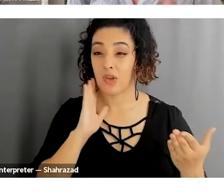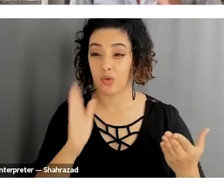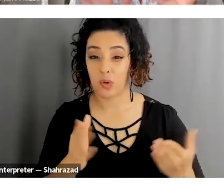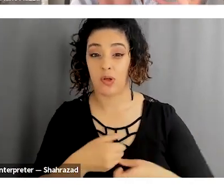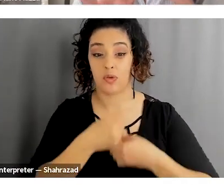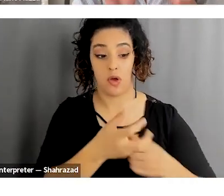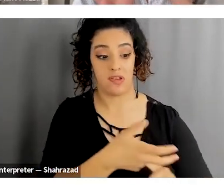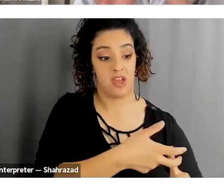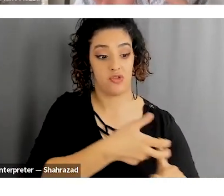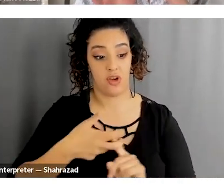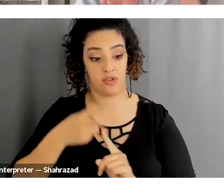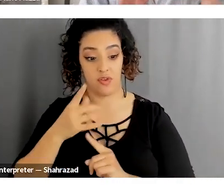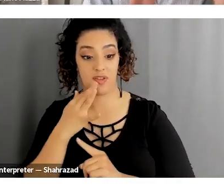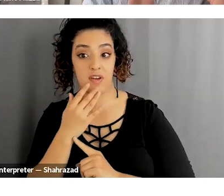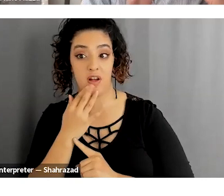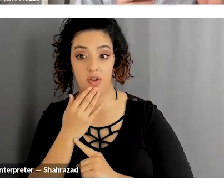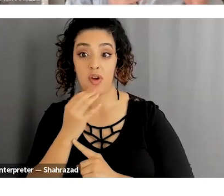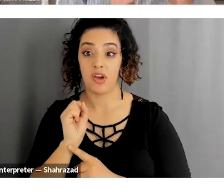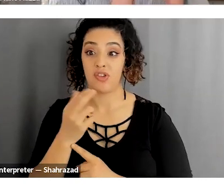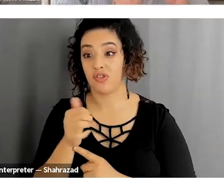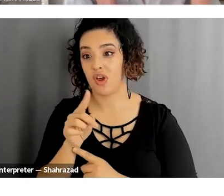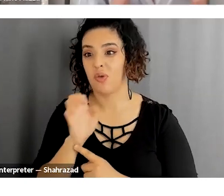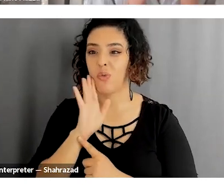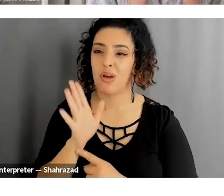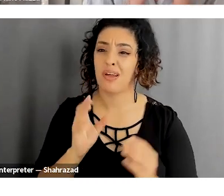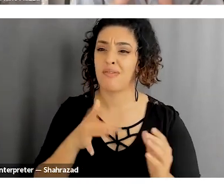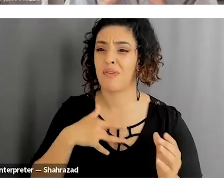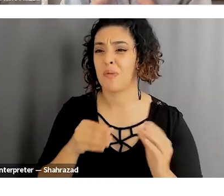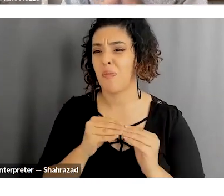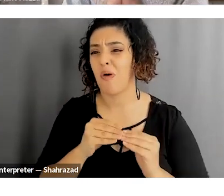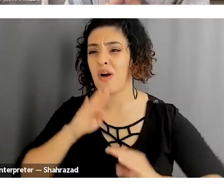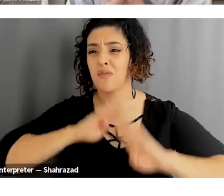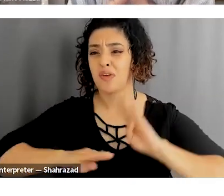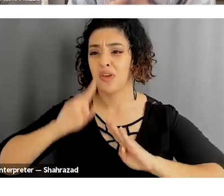color, which can kind of be a little bit frustrating for the beginner because so many different